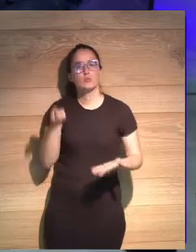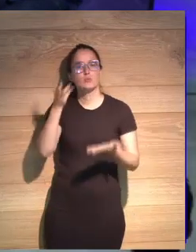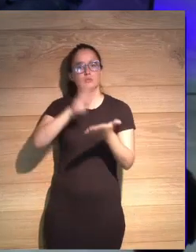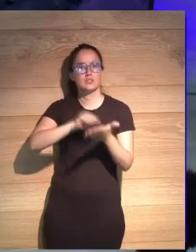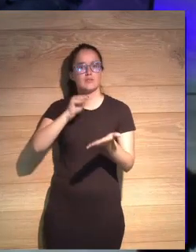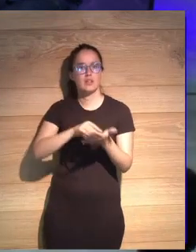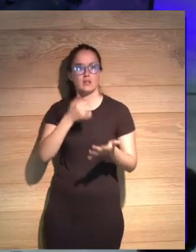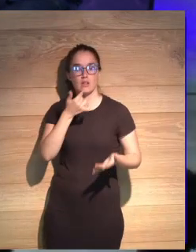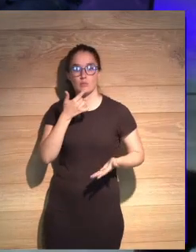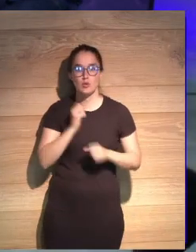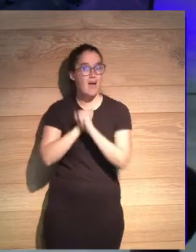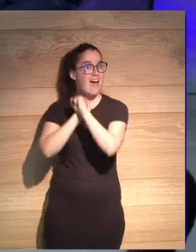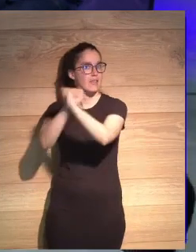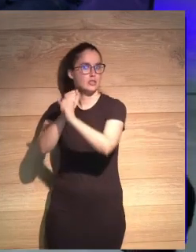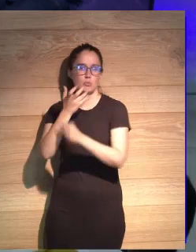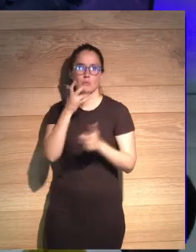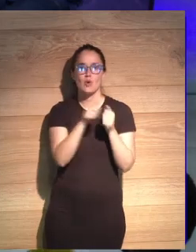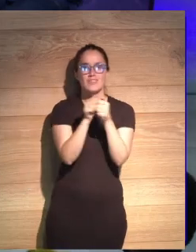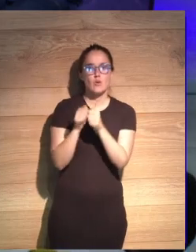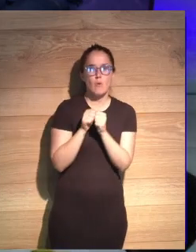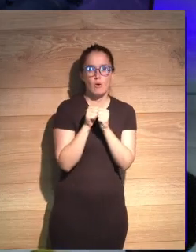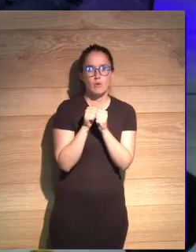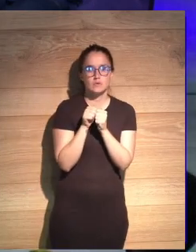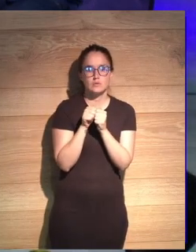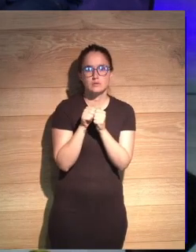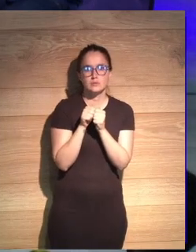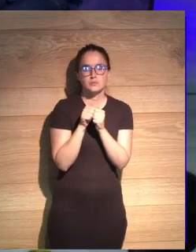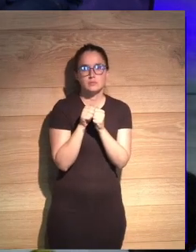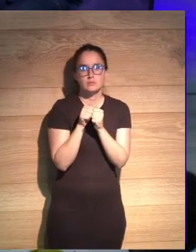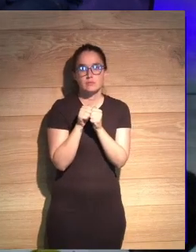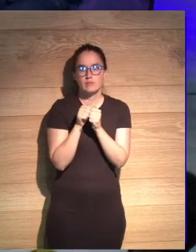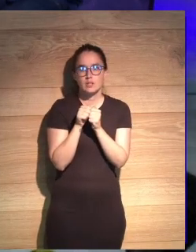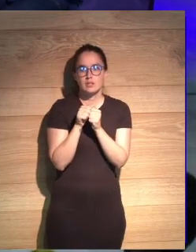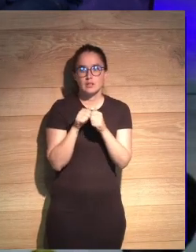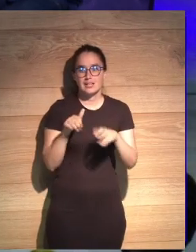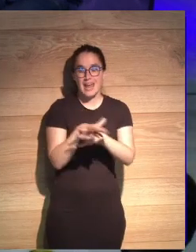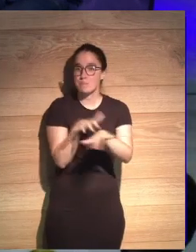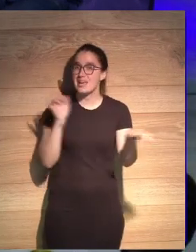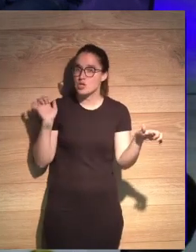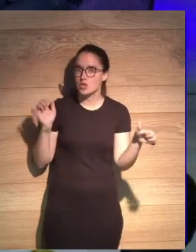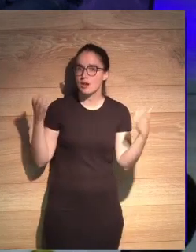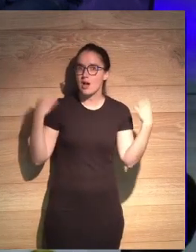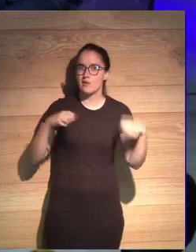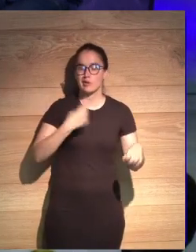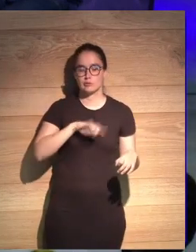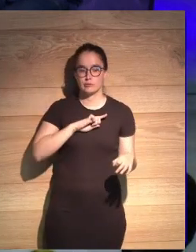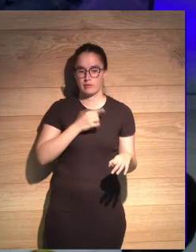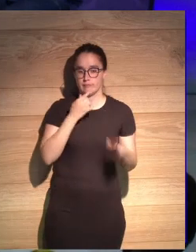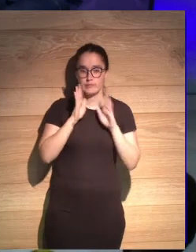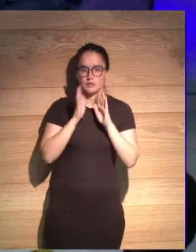specific clinical meaning. Sometimes we say we are addicted to video games, and most